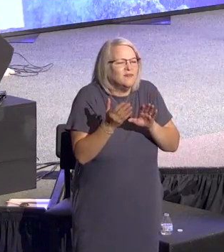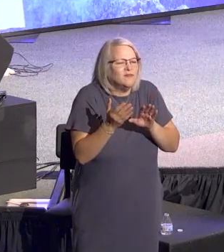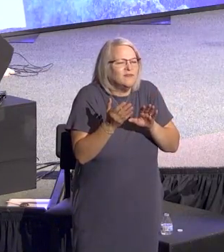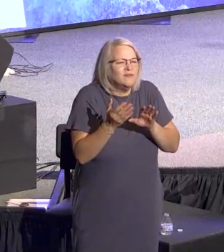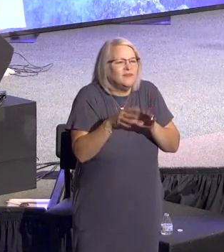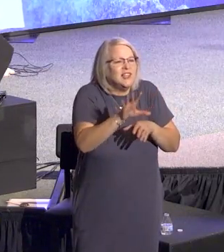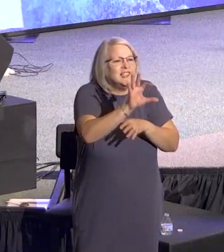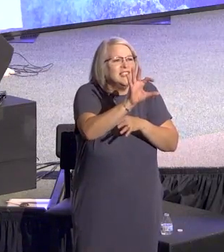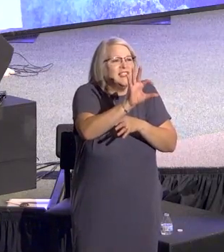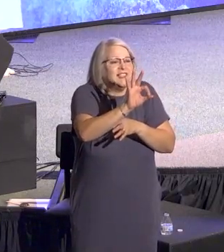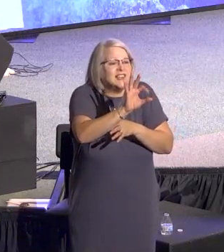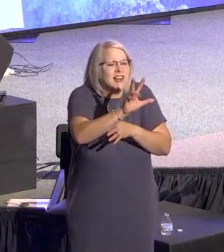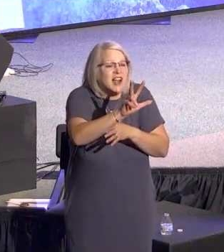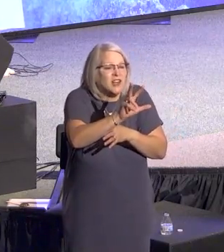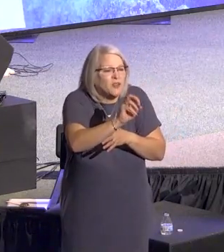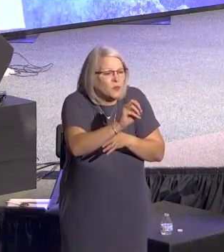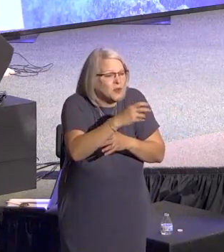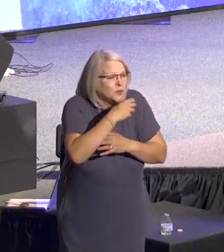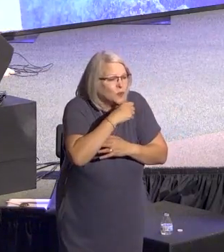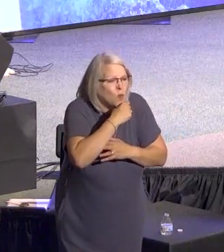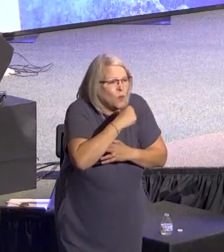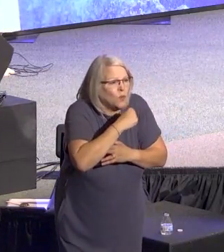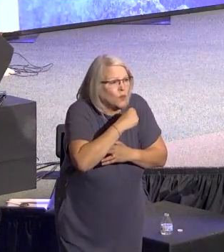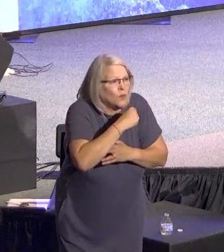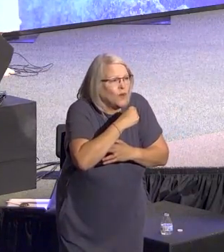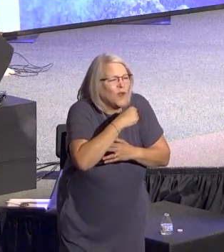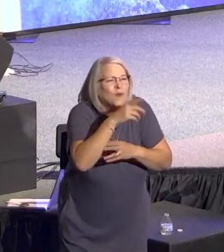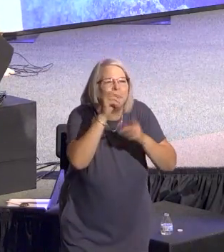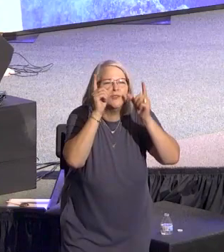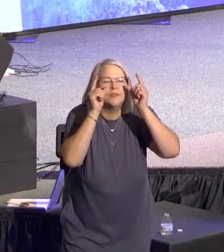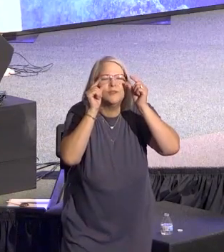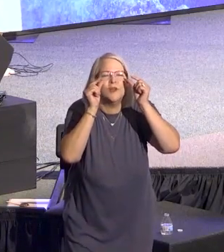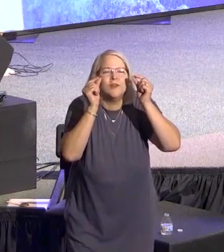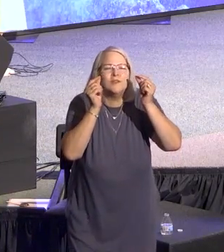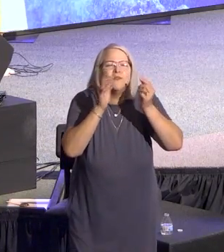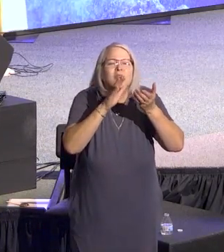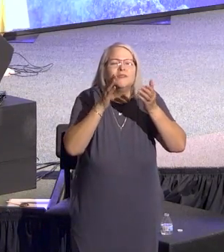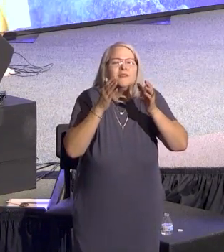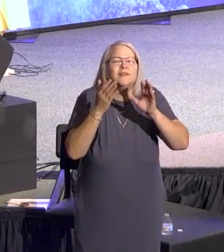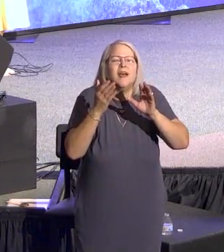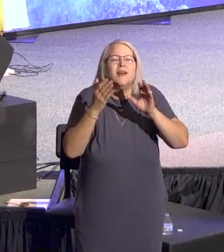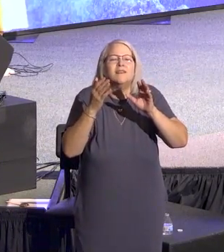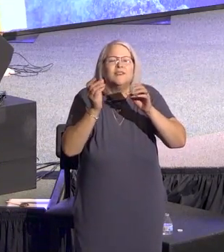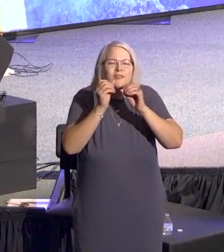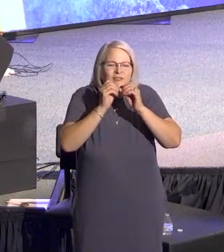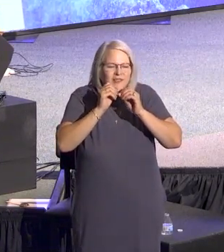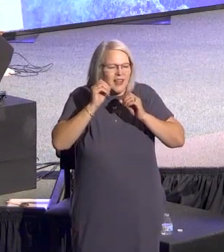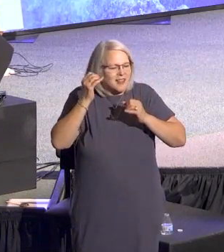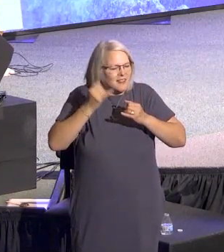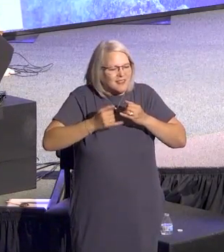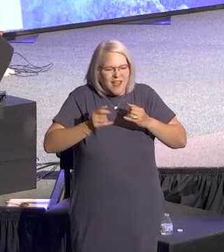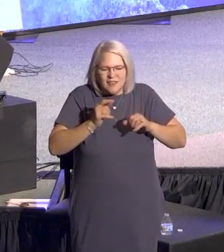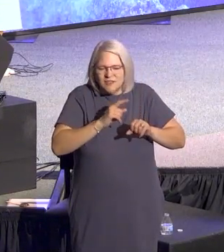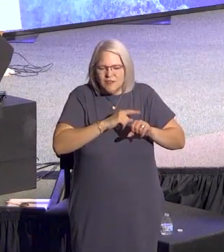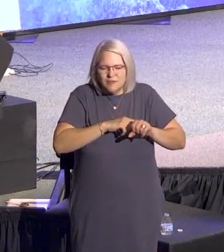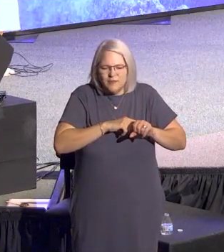She's 93 years old. When she closed her eyes in death for the very last